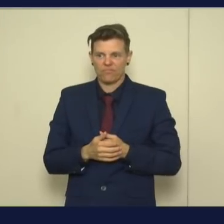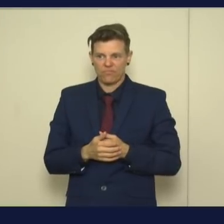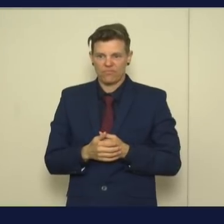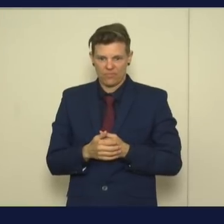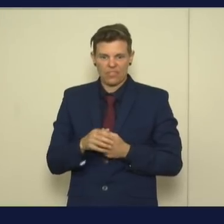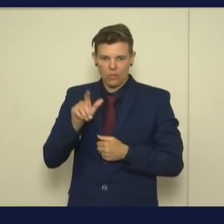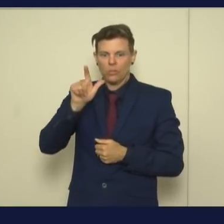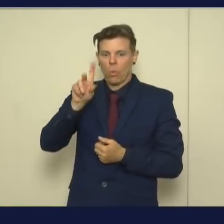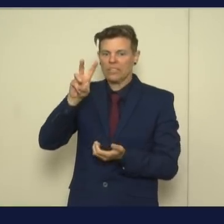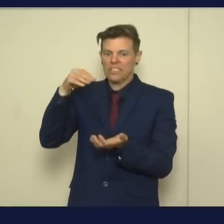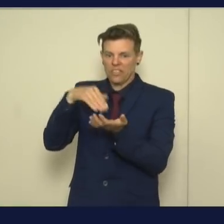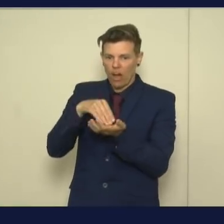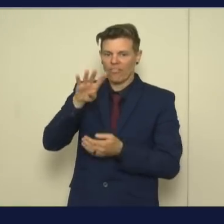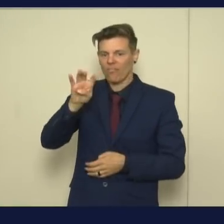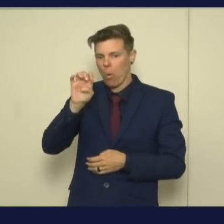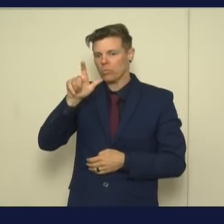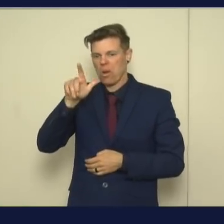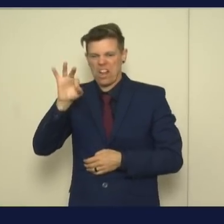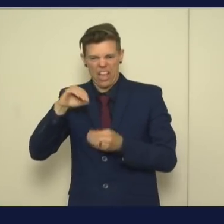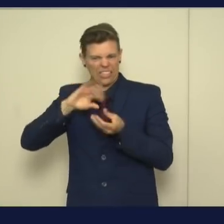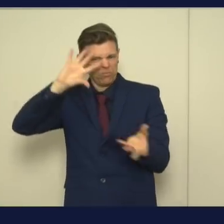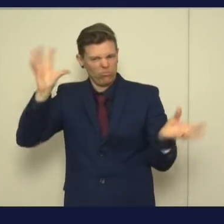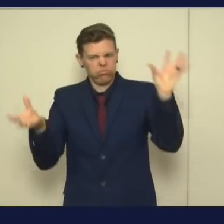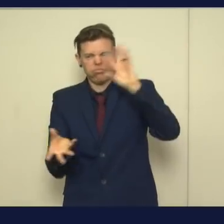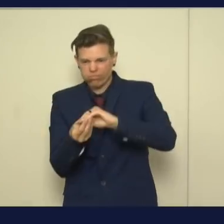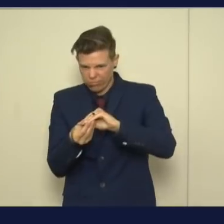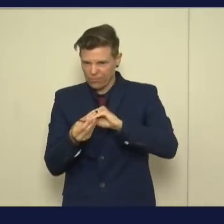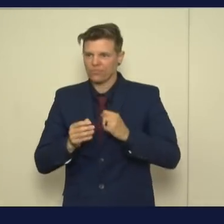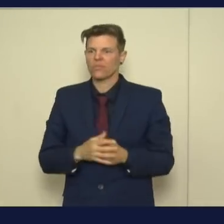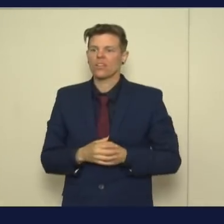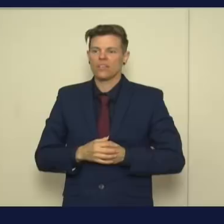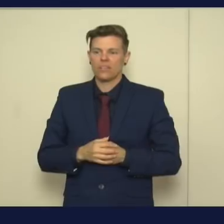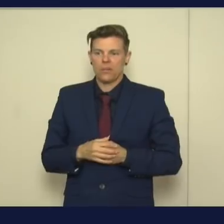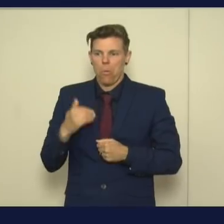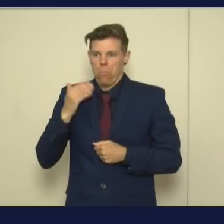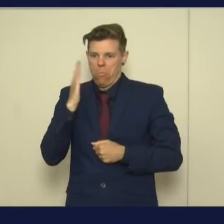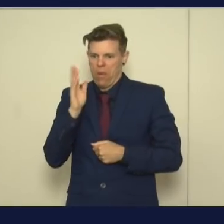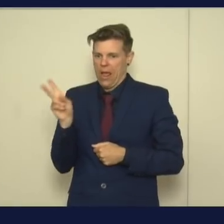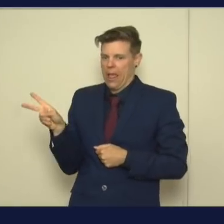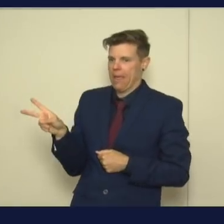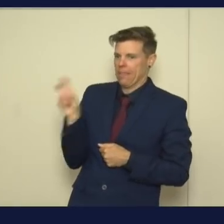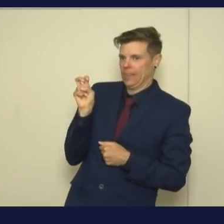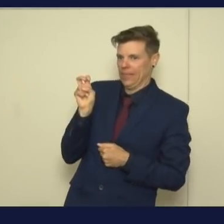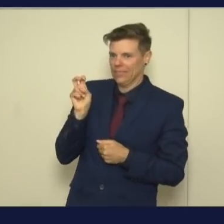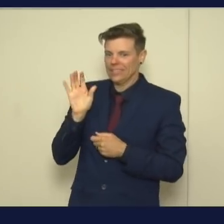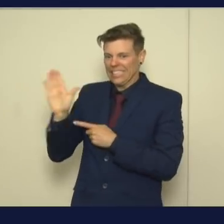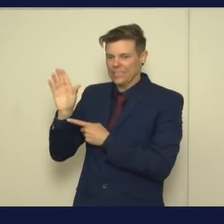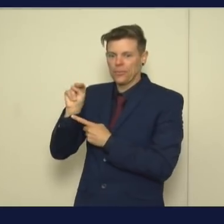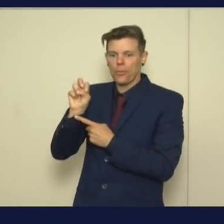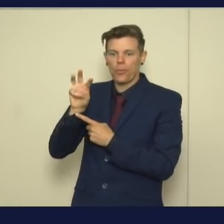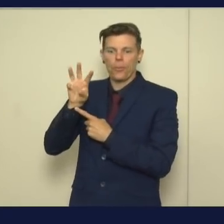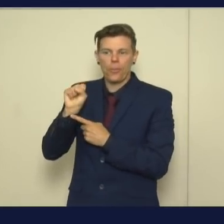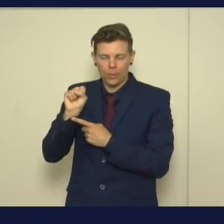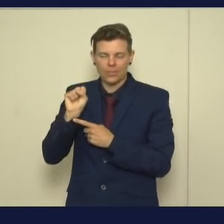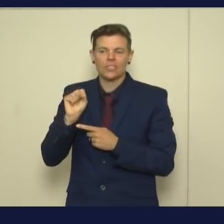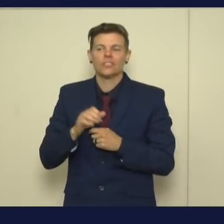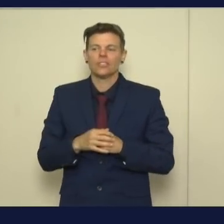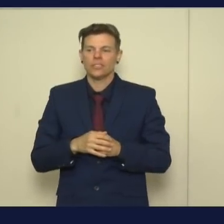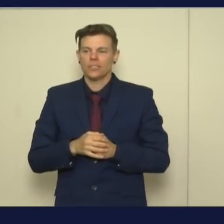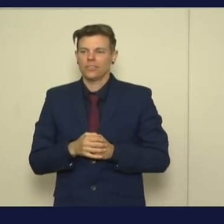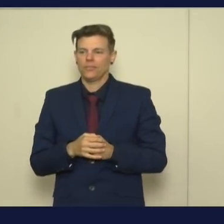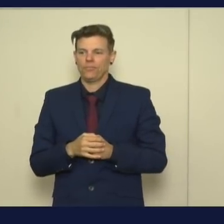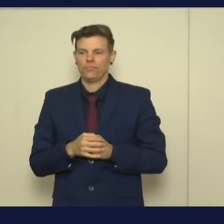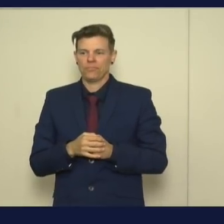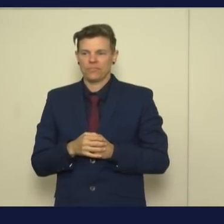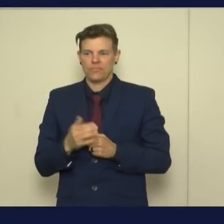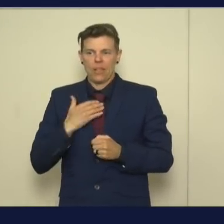26,429. I'm going to steal a little bit of Dr. Grace's thunder, potentially, which is our rolling 7-day